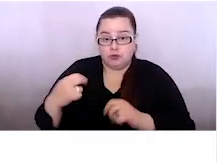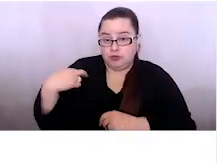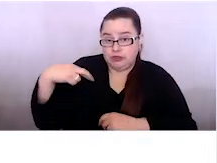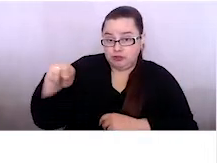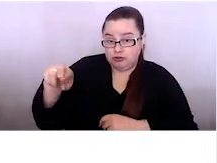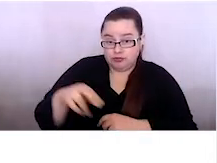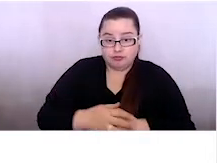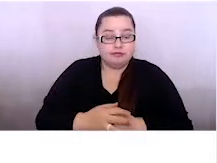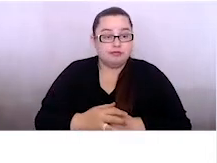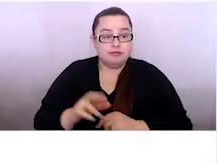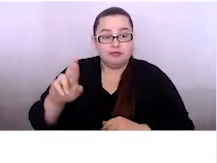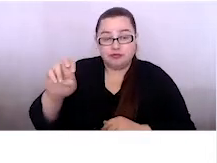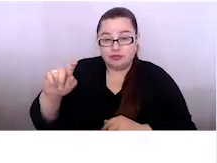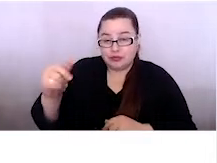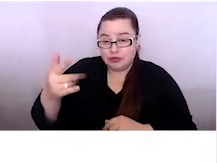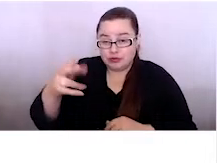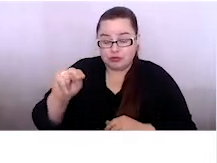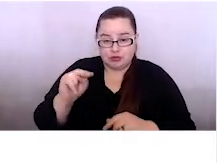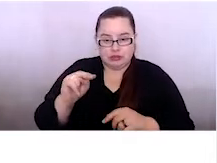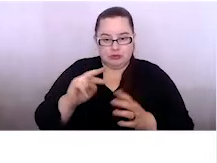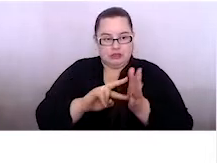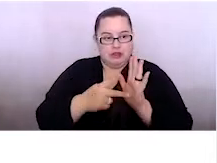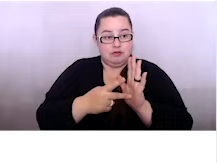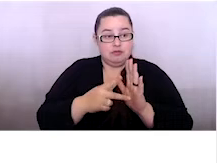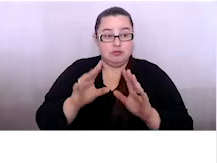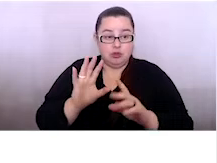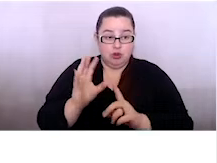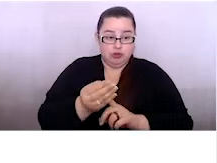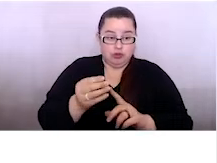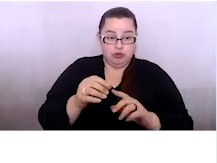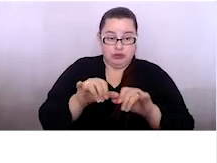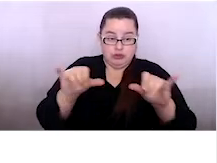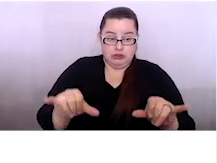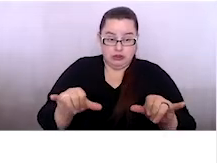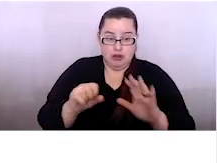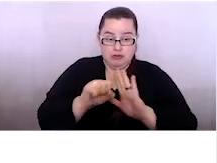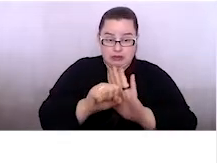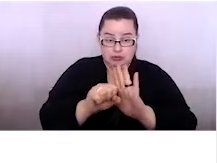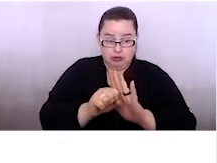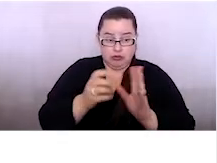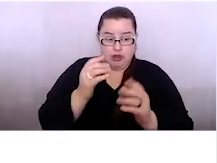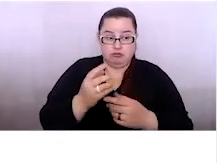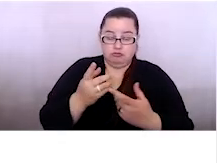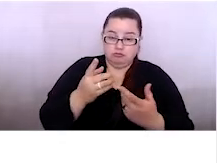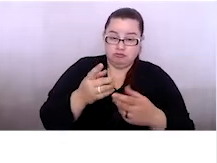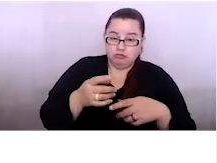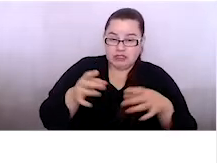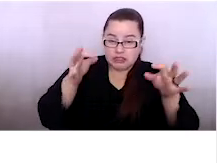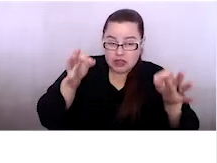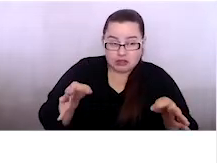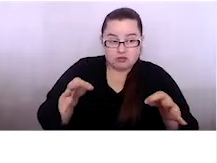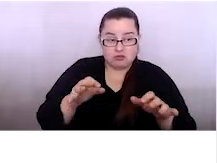Religion can be defined as a cultural system of symbols that informs action, social order,